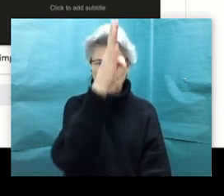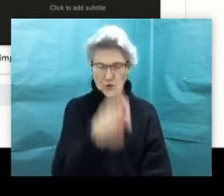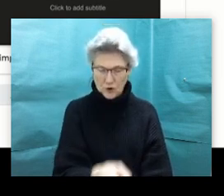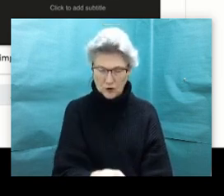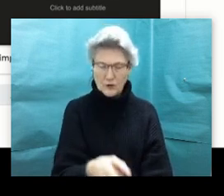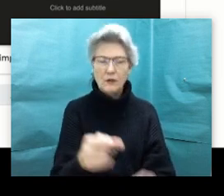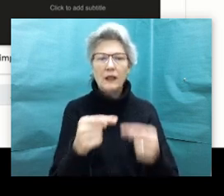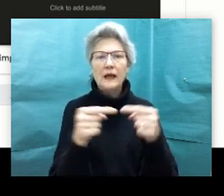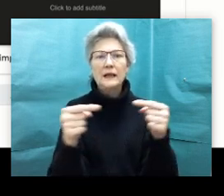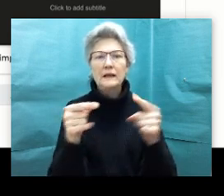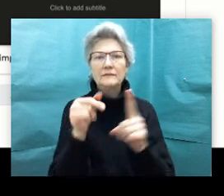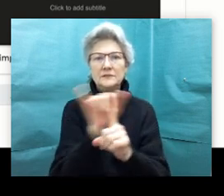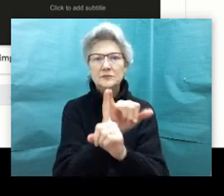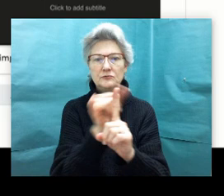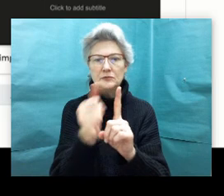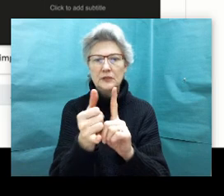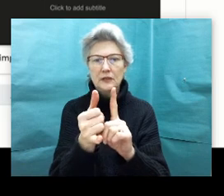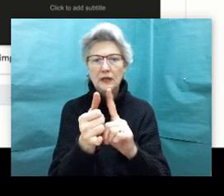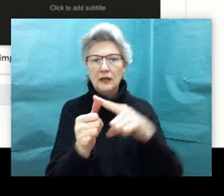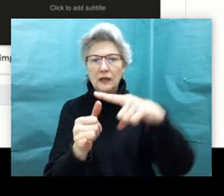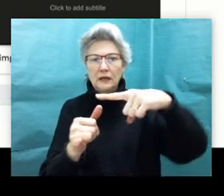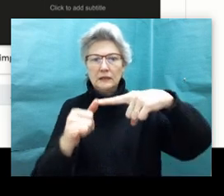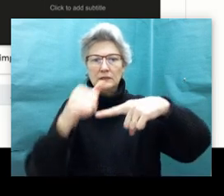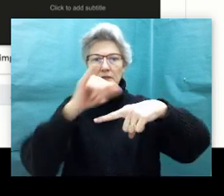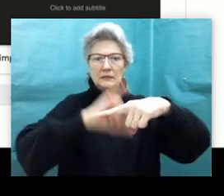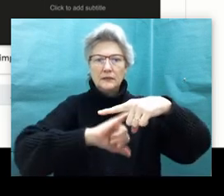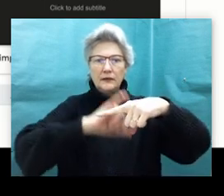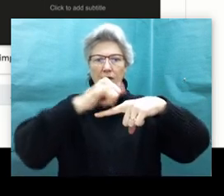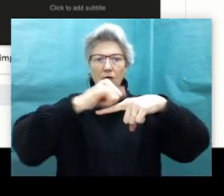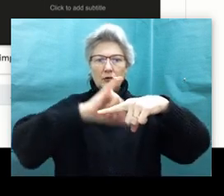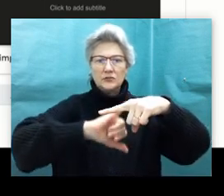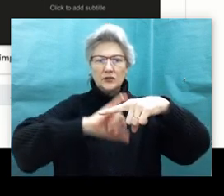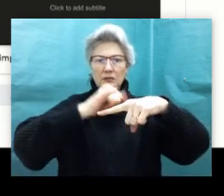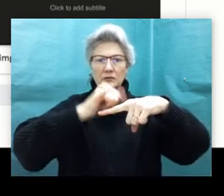of symmetry, and I have a